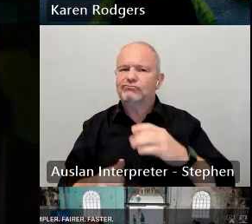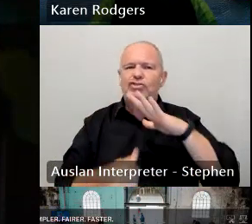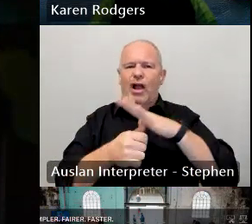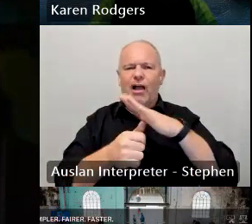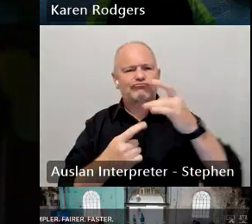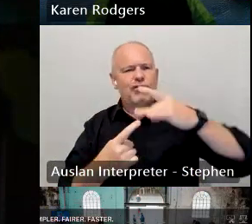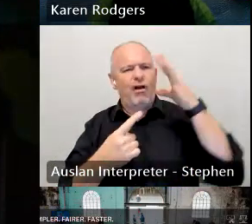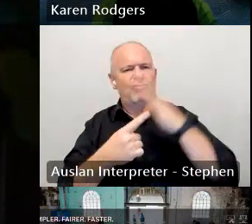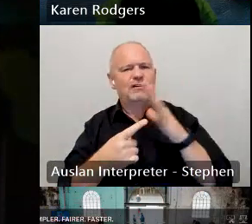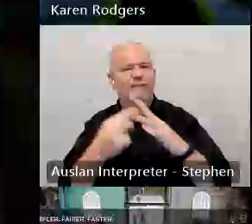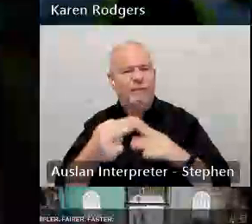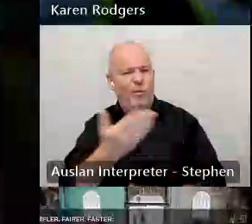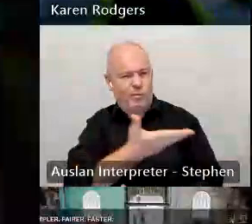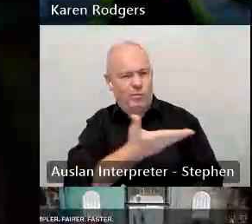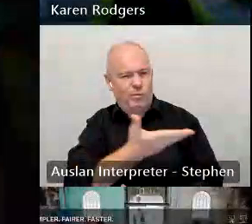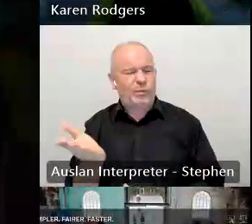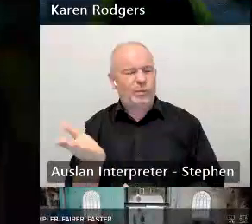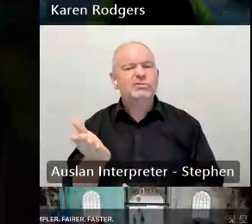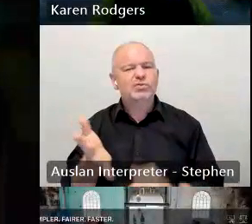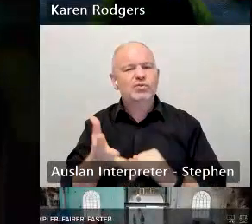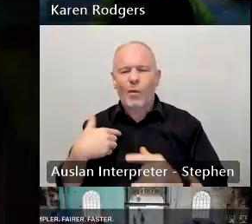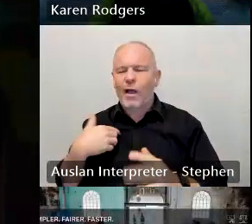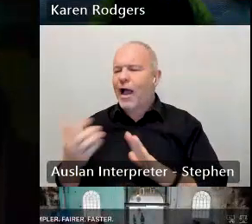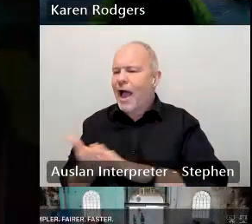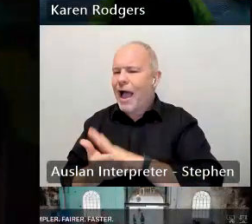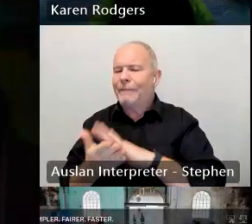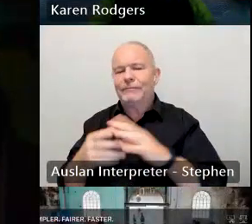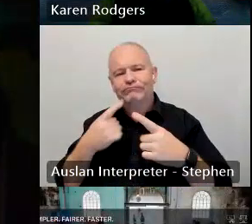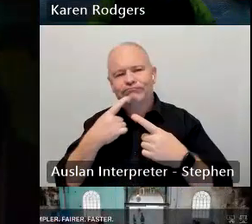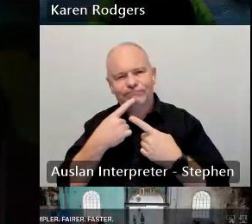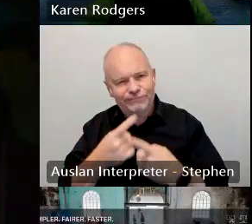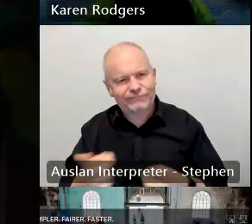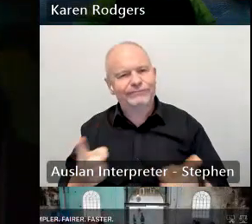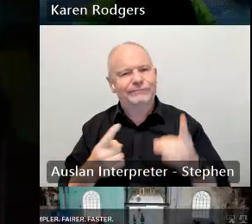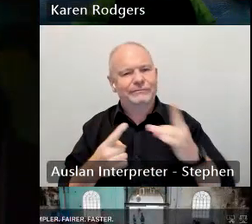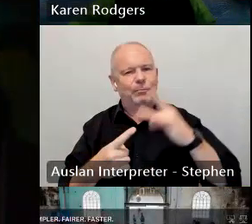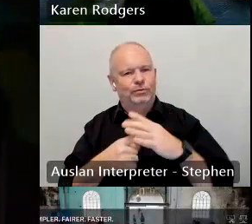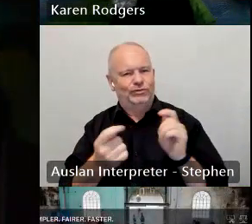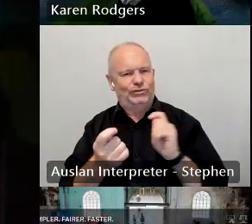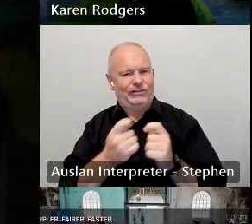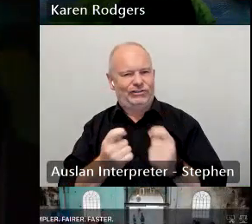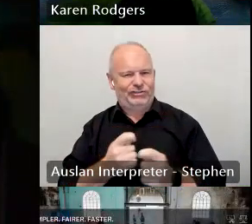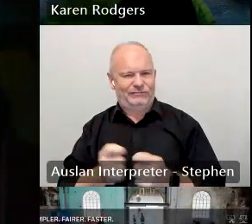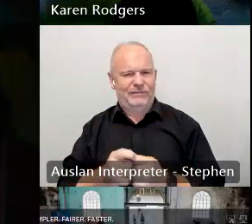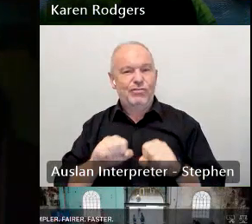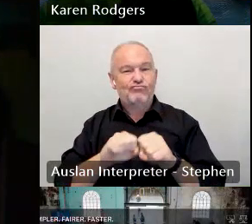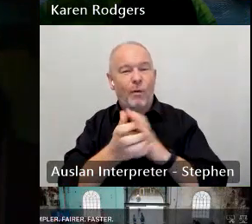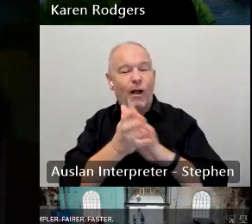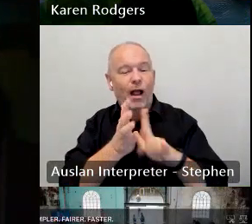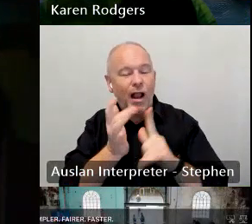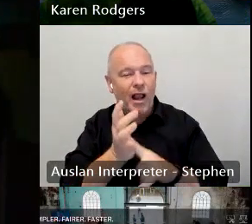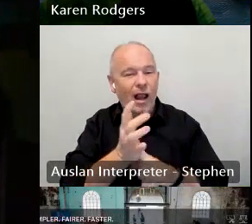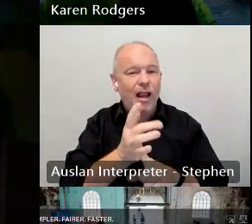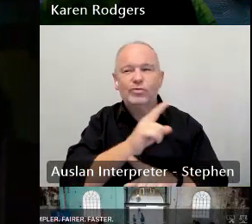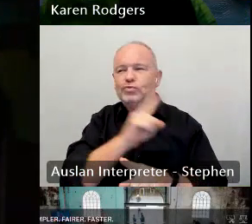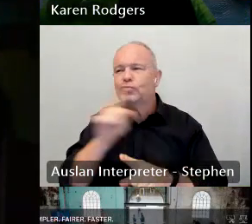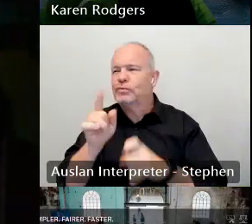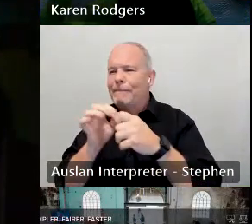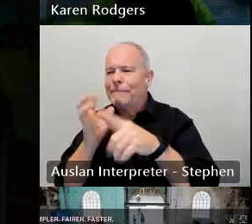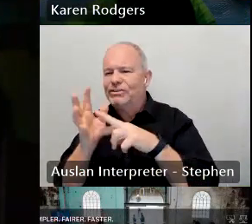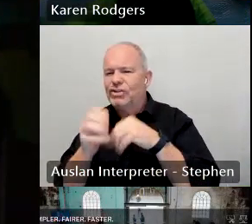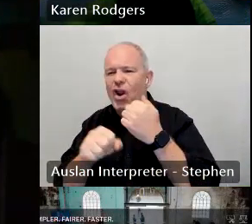of you, so we're delighted to have announced these important changes. From Broken Hill to Bundjalung Country to Bega